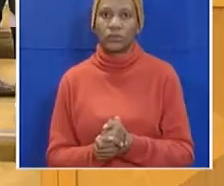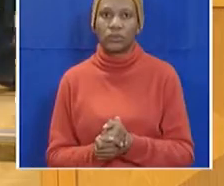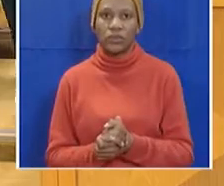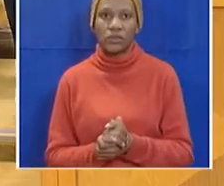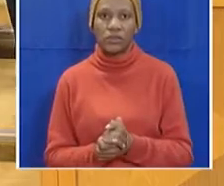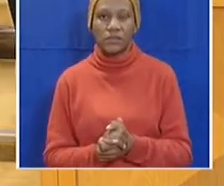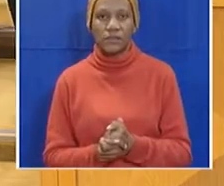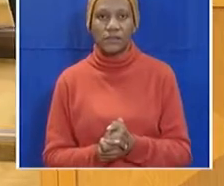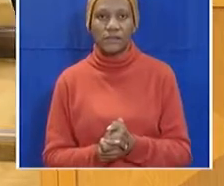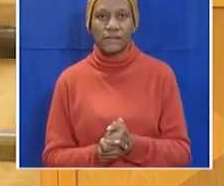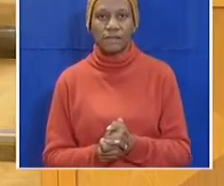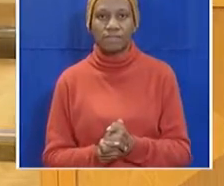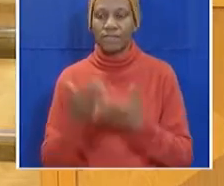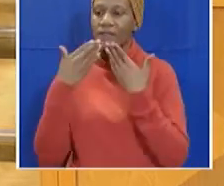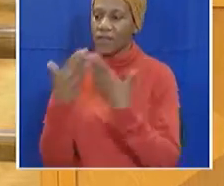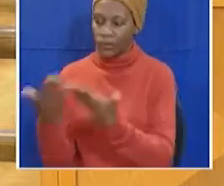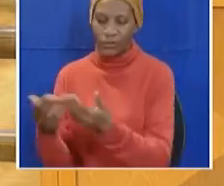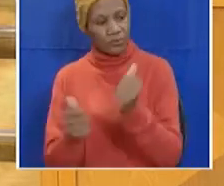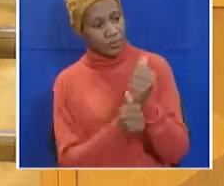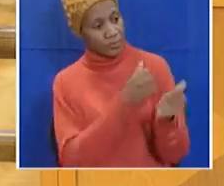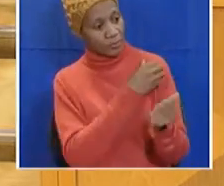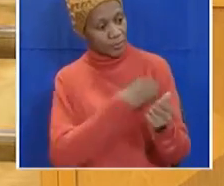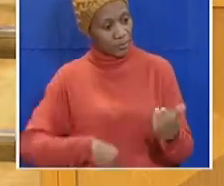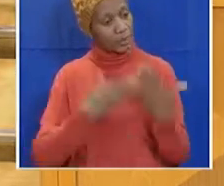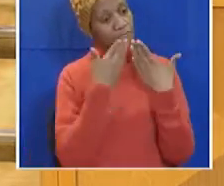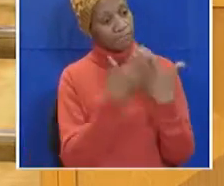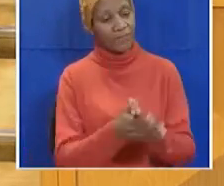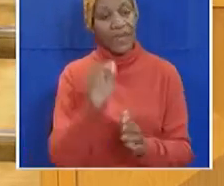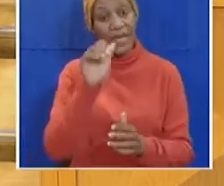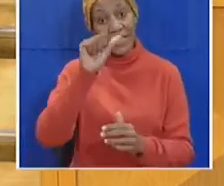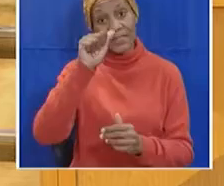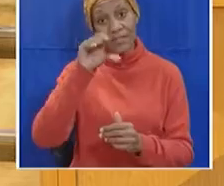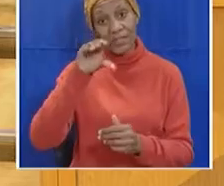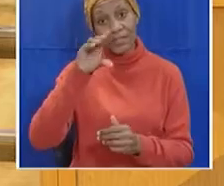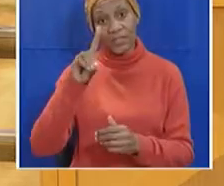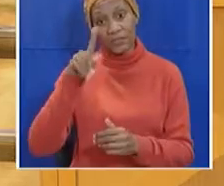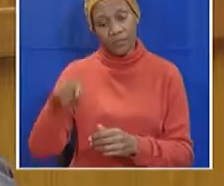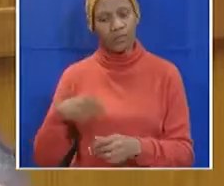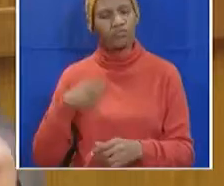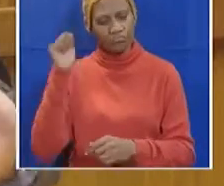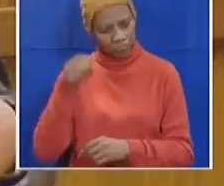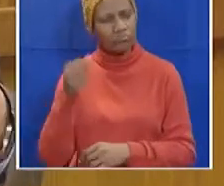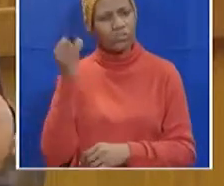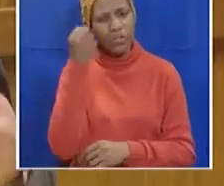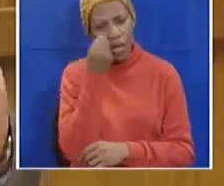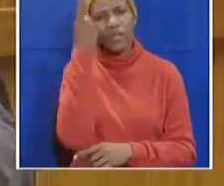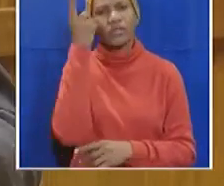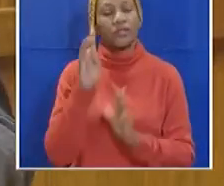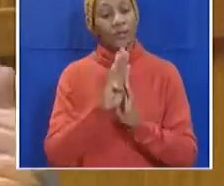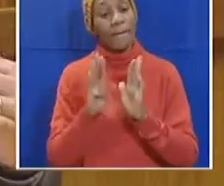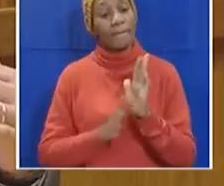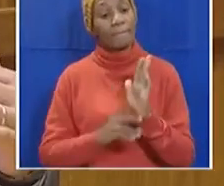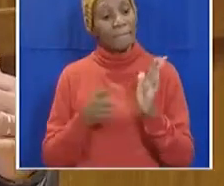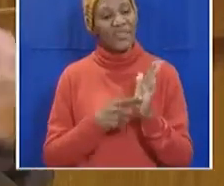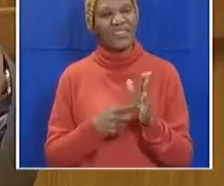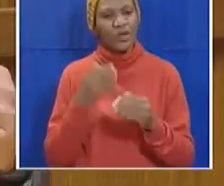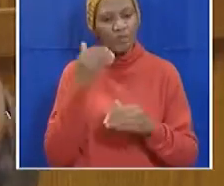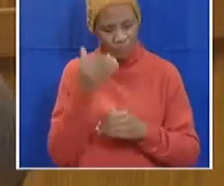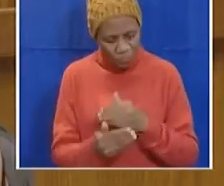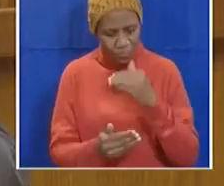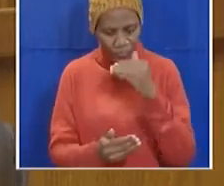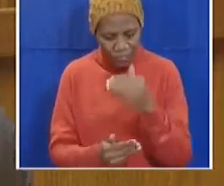Thank you, House Chair, Deputy President. The ACDP understands with this bill is part of an ongoing process